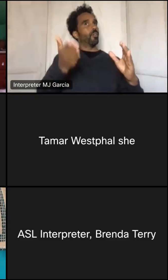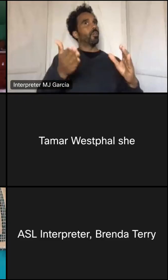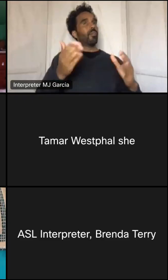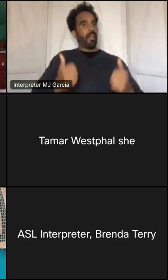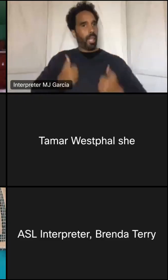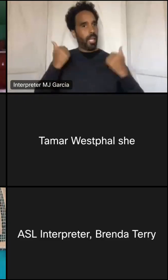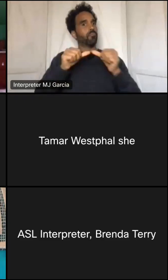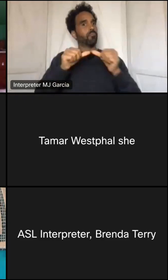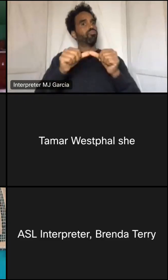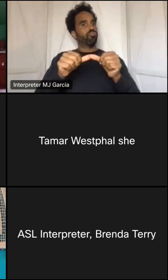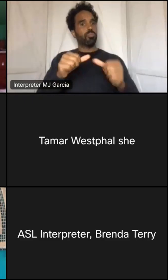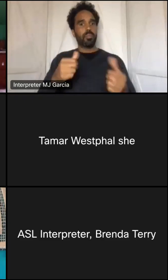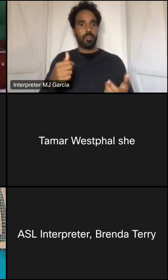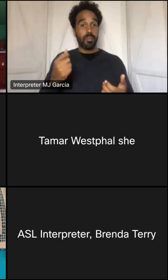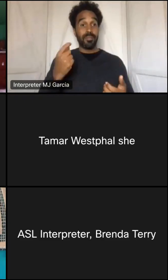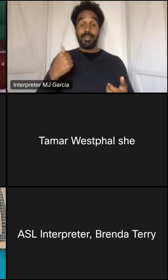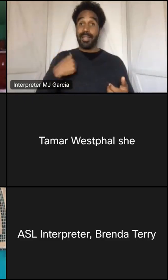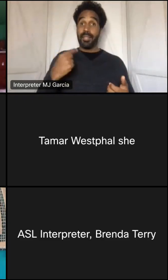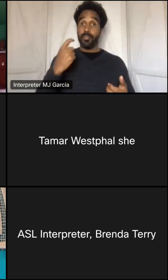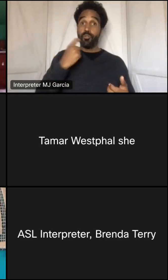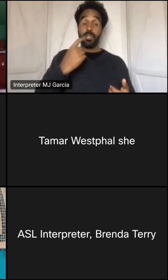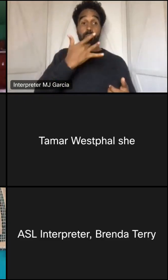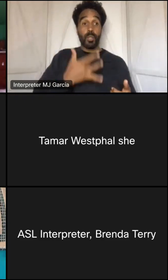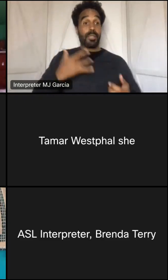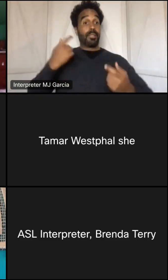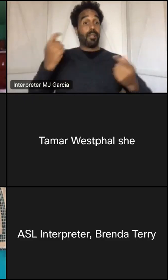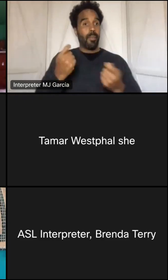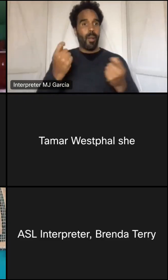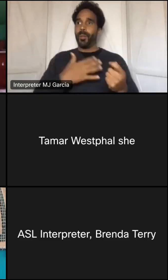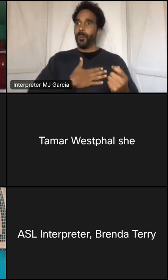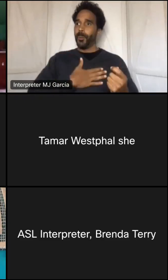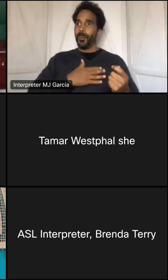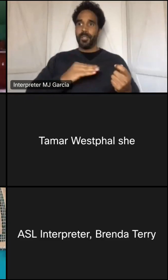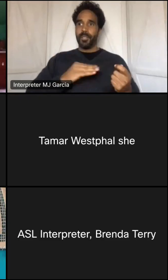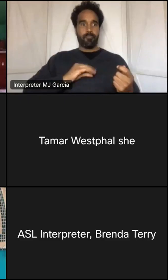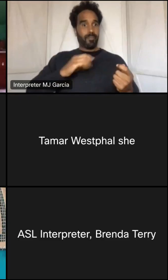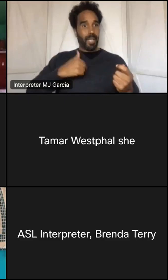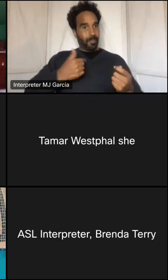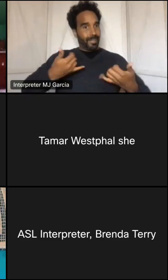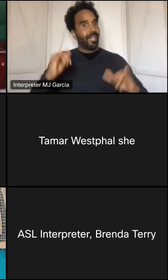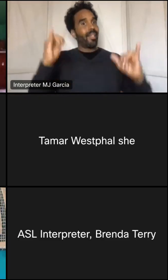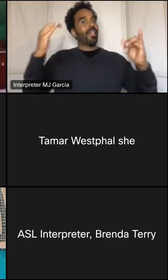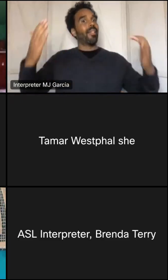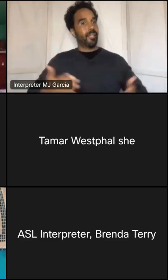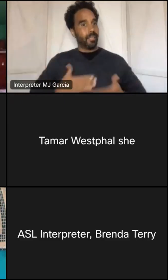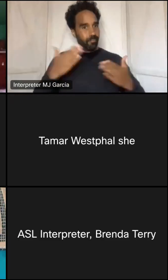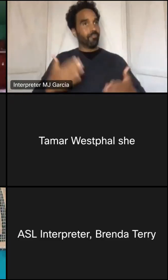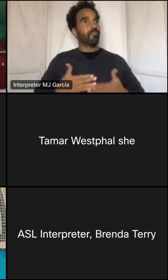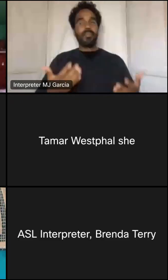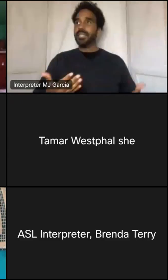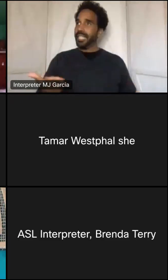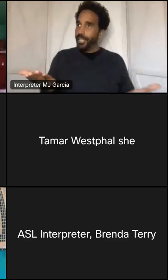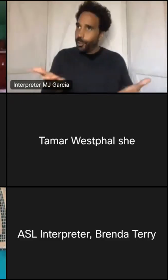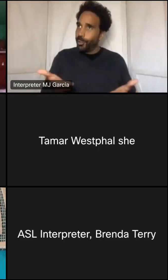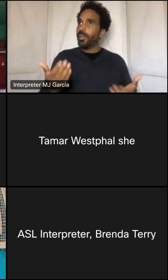I just celebrated a birthday and I'm just like, emotional the fact that I'm still here, right? Like I thought I would have killed myself a long